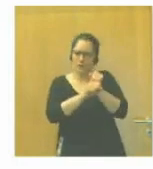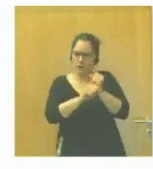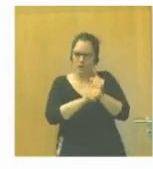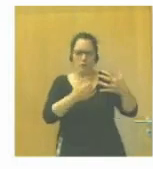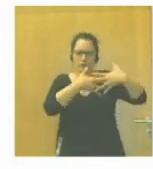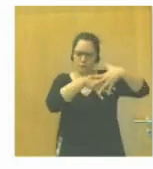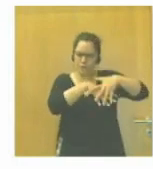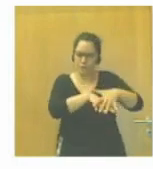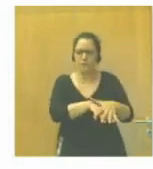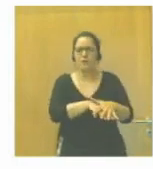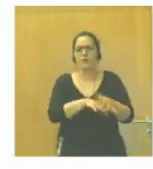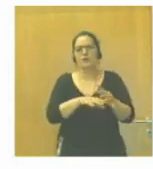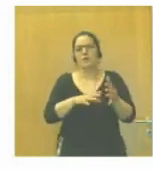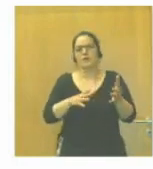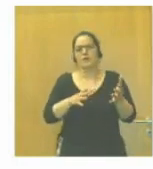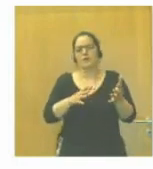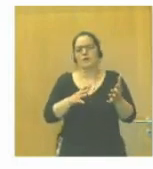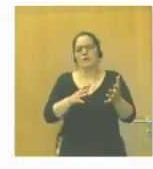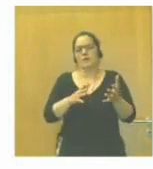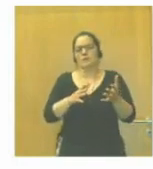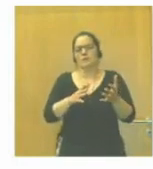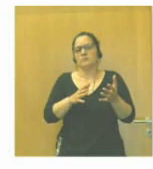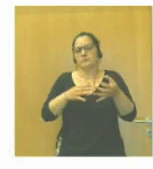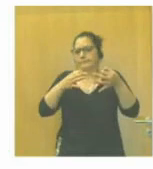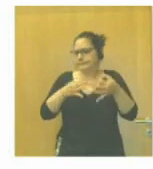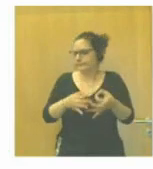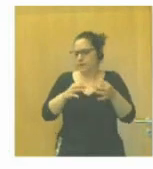our comprehensive approach. We really have to think about